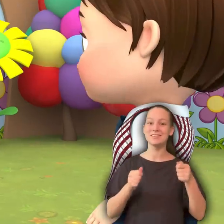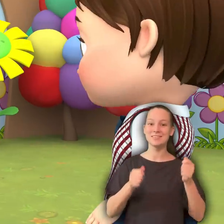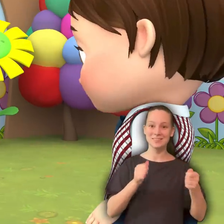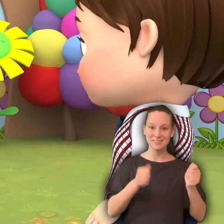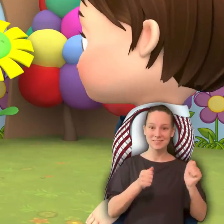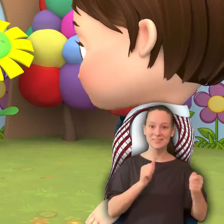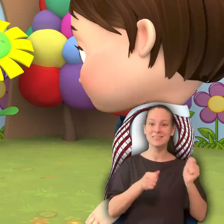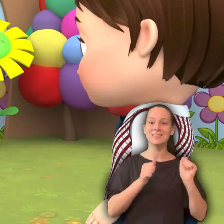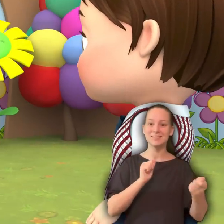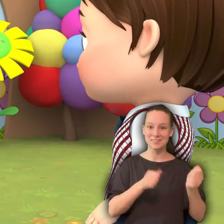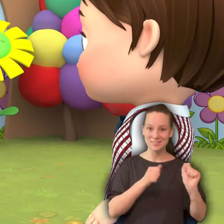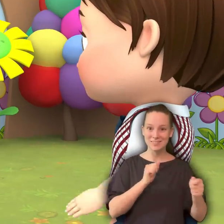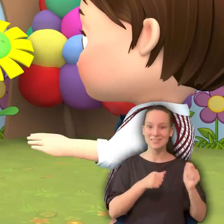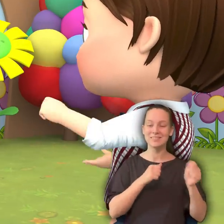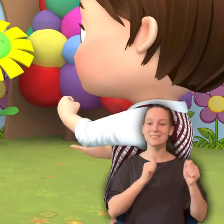foreign